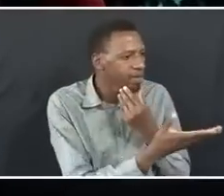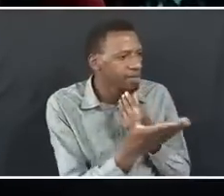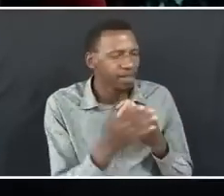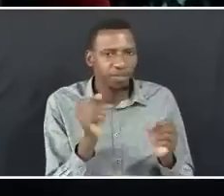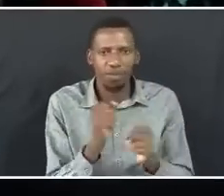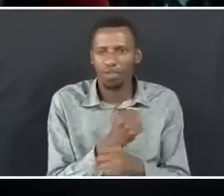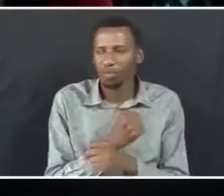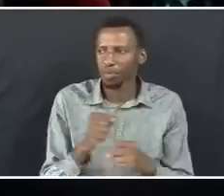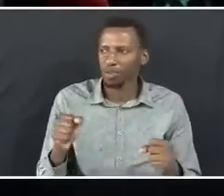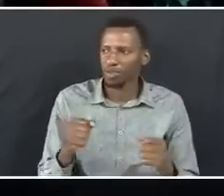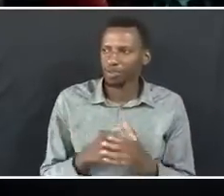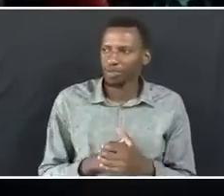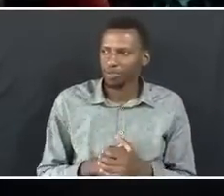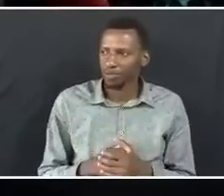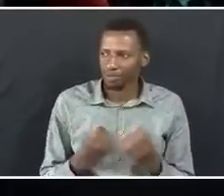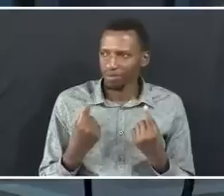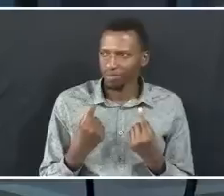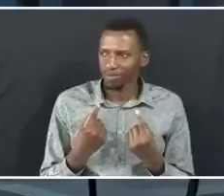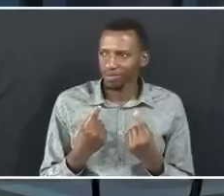Cannot.